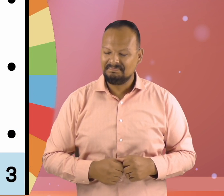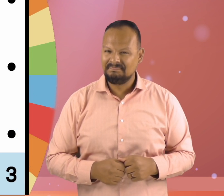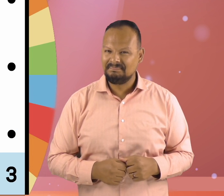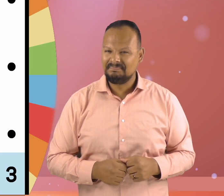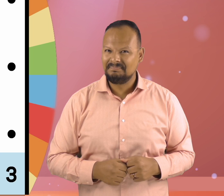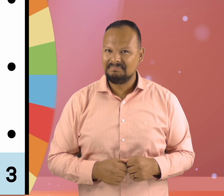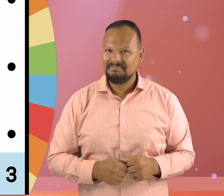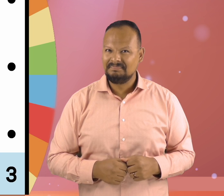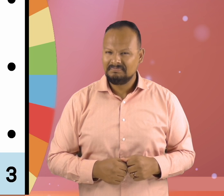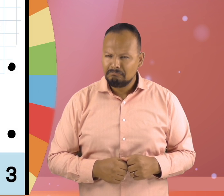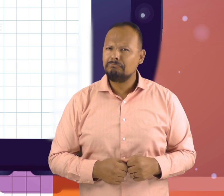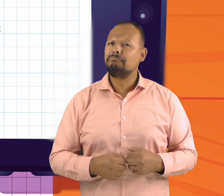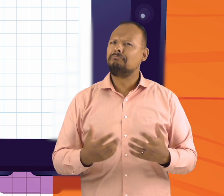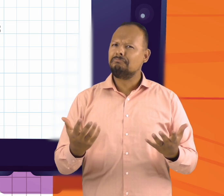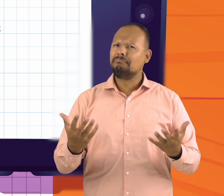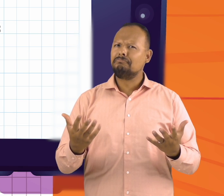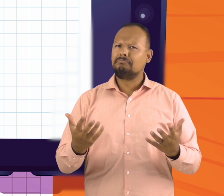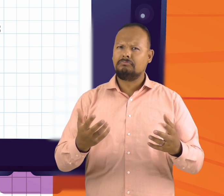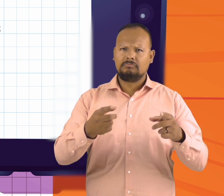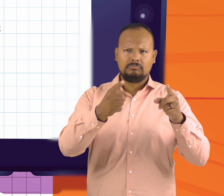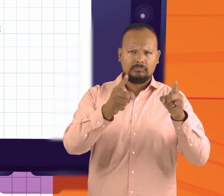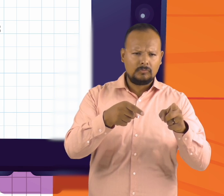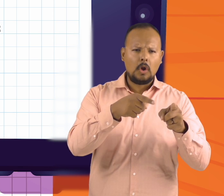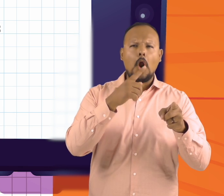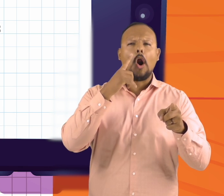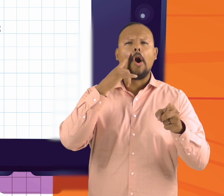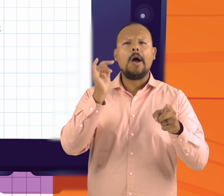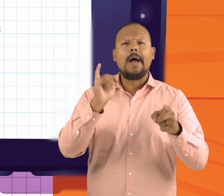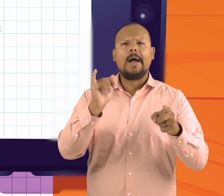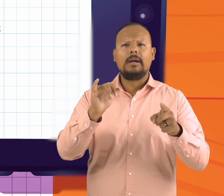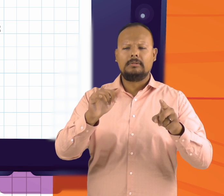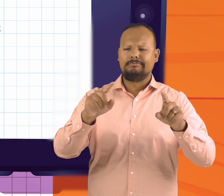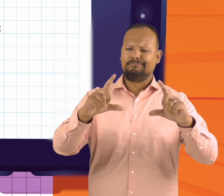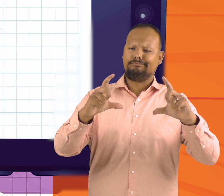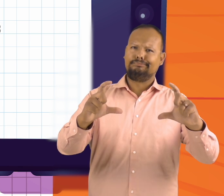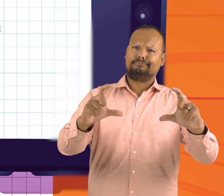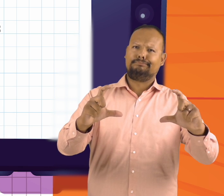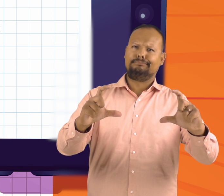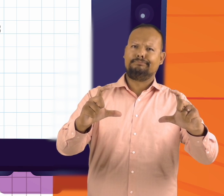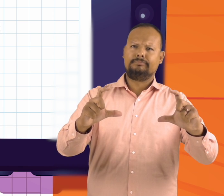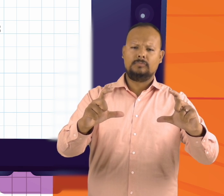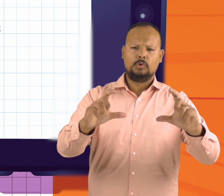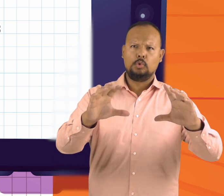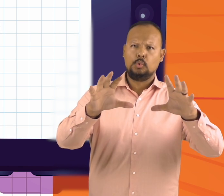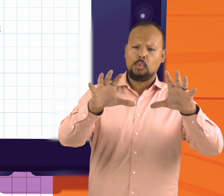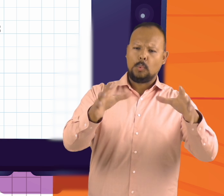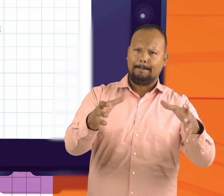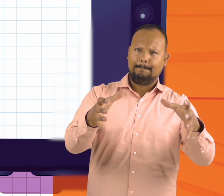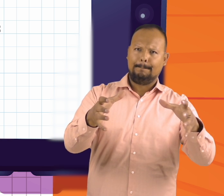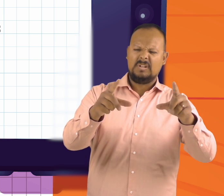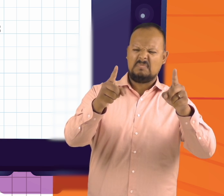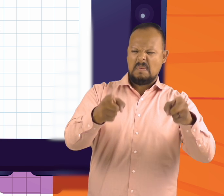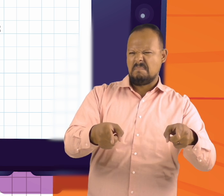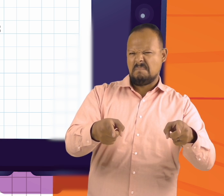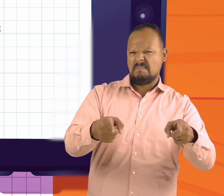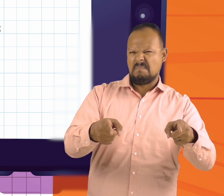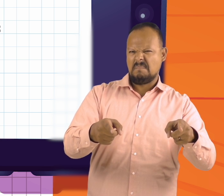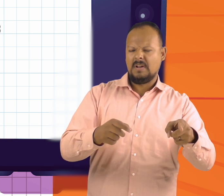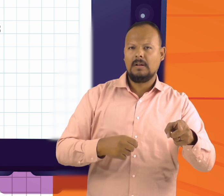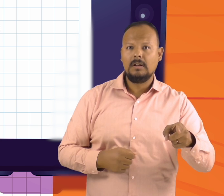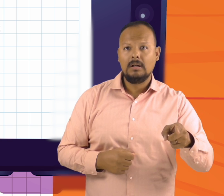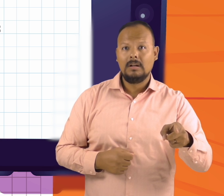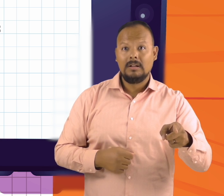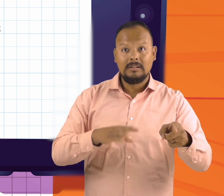like parentheses. When using the order of operations to solve an expression or equation, absolute